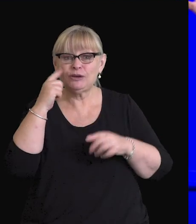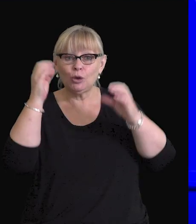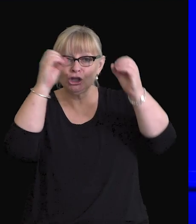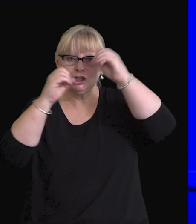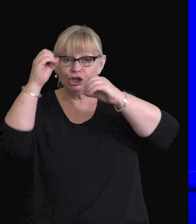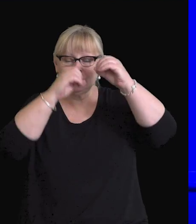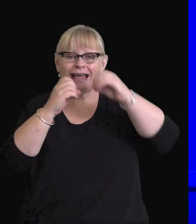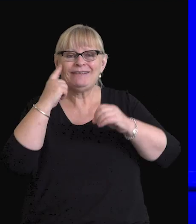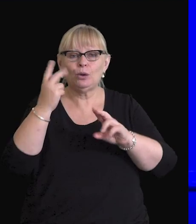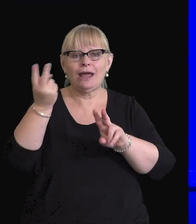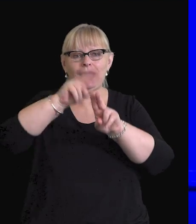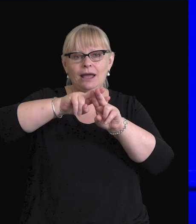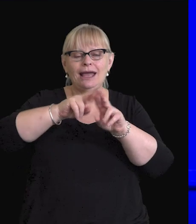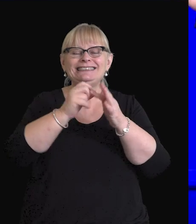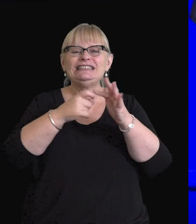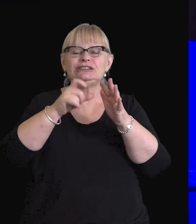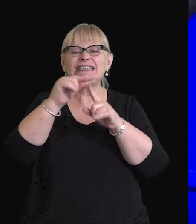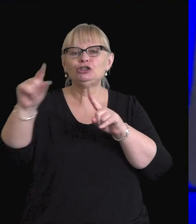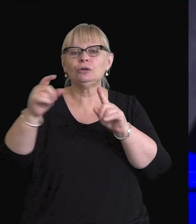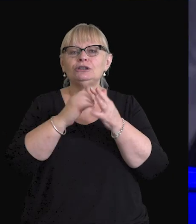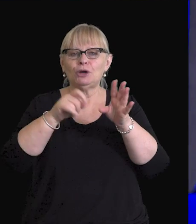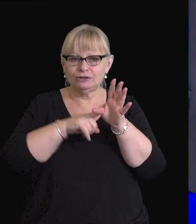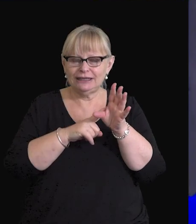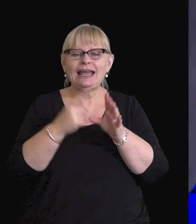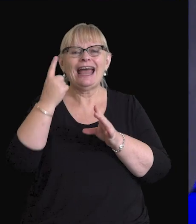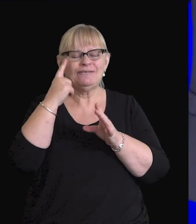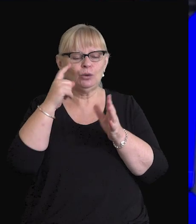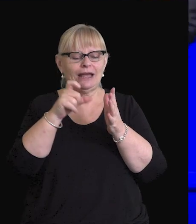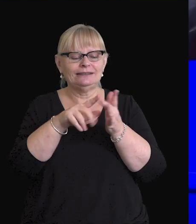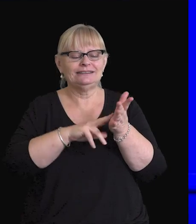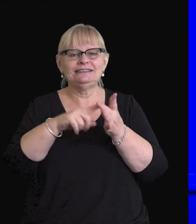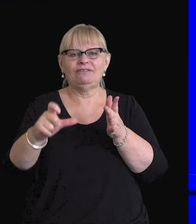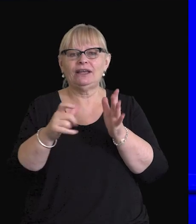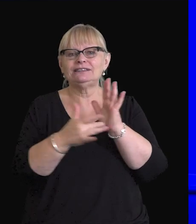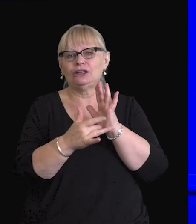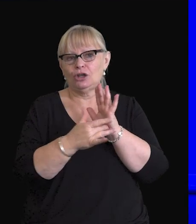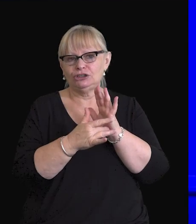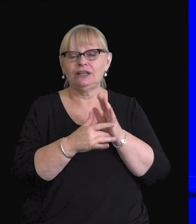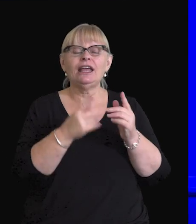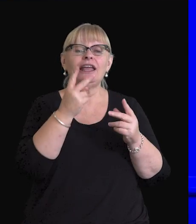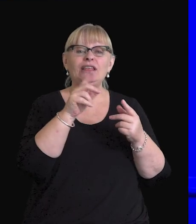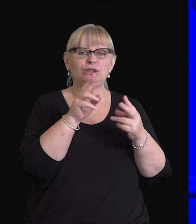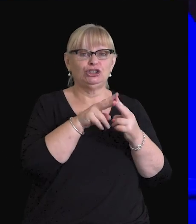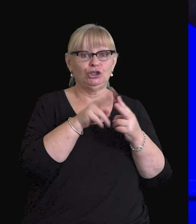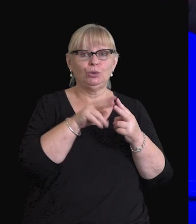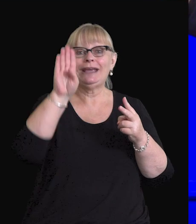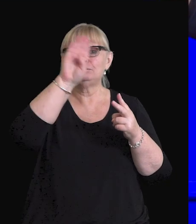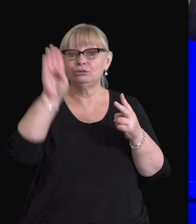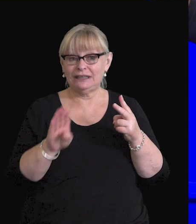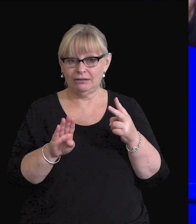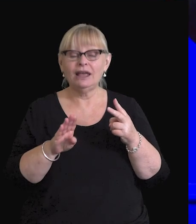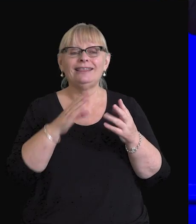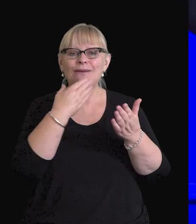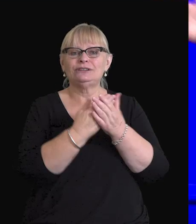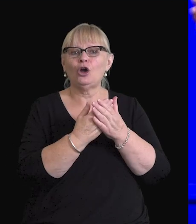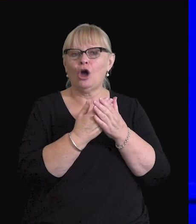out hashtag digital democracy and go and talk about civic technology. 2 examples. In Brazil, they created an online